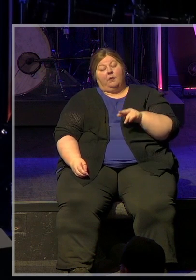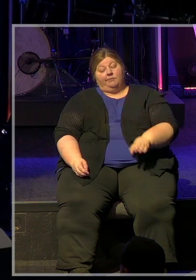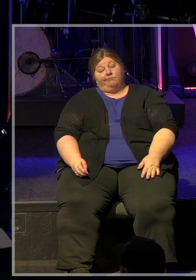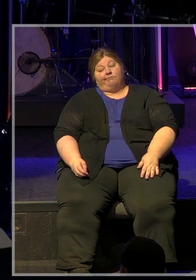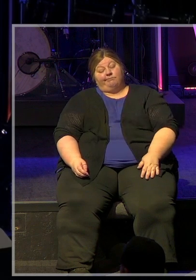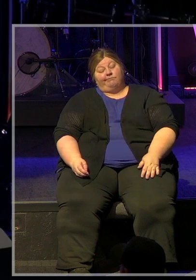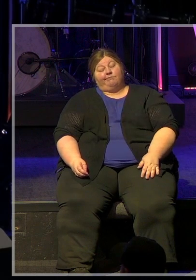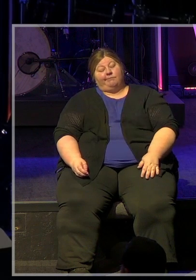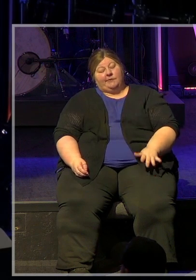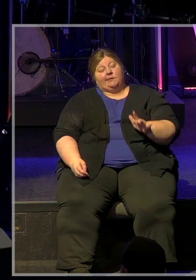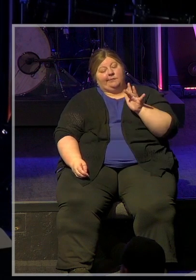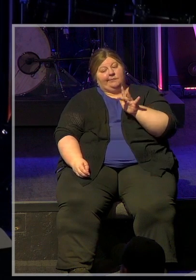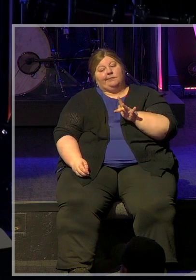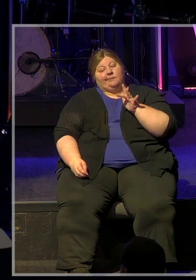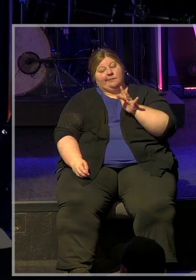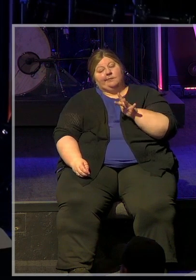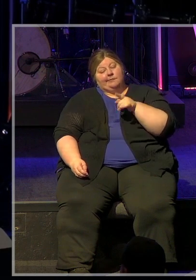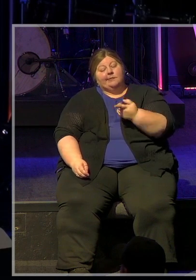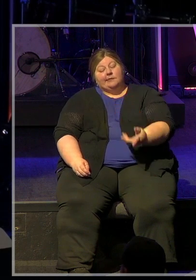for him.